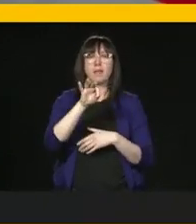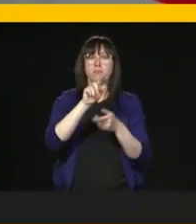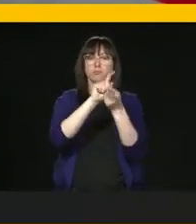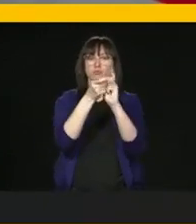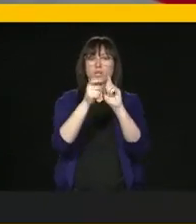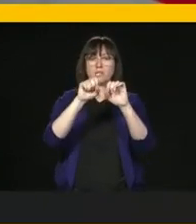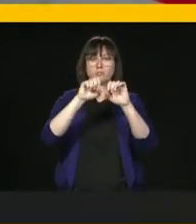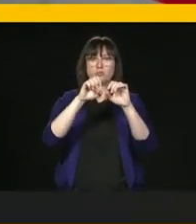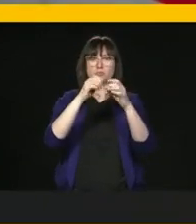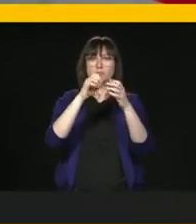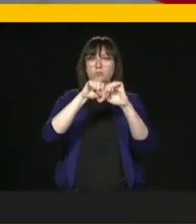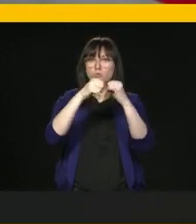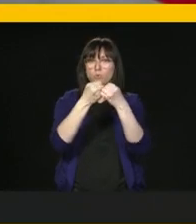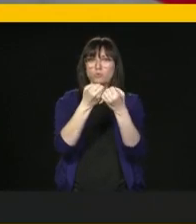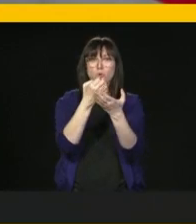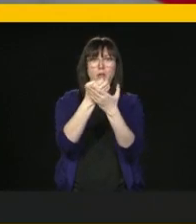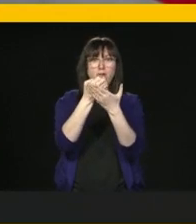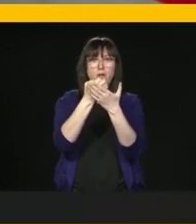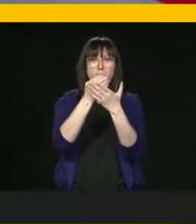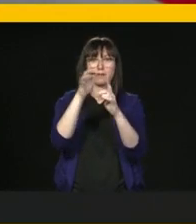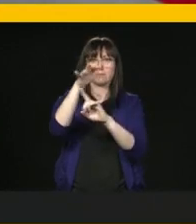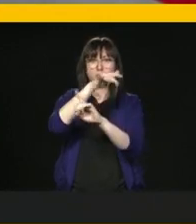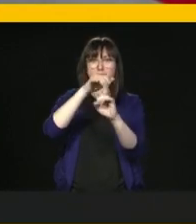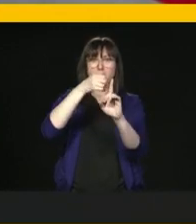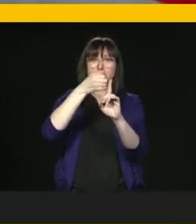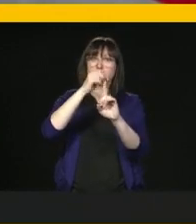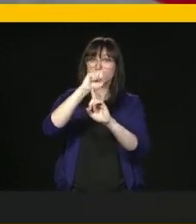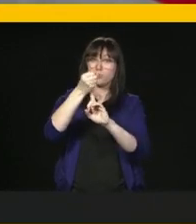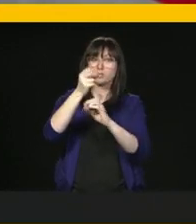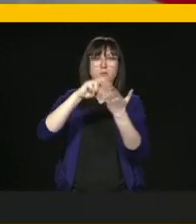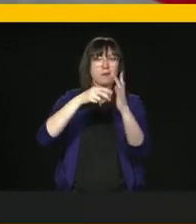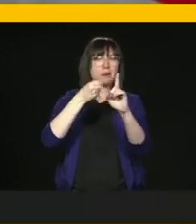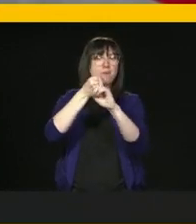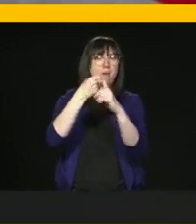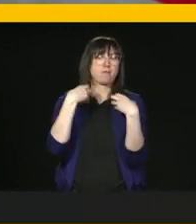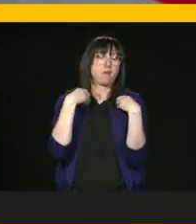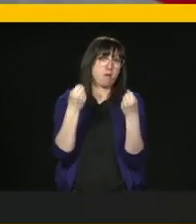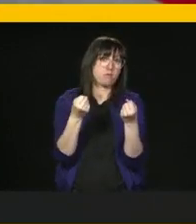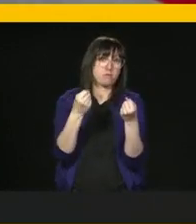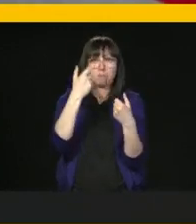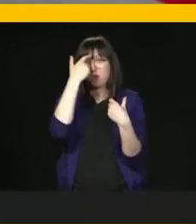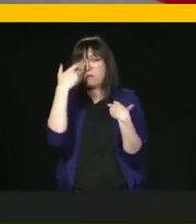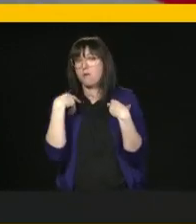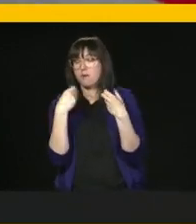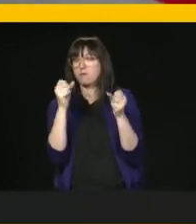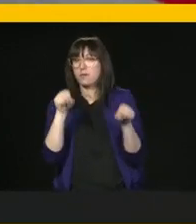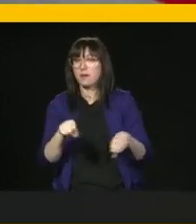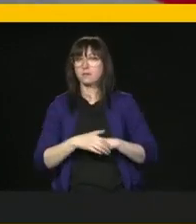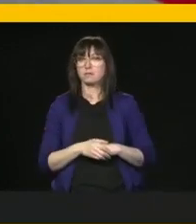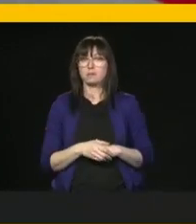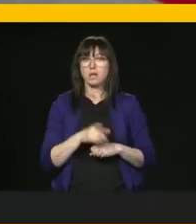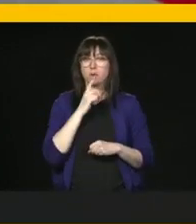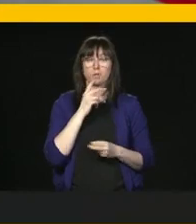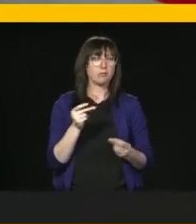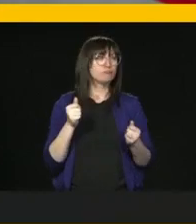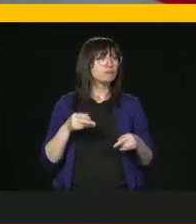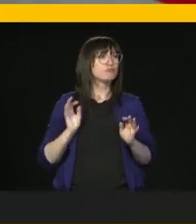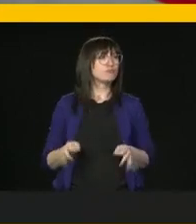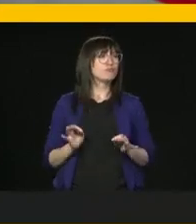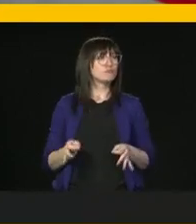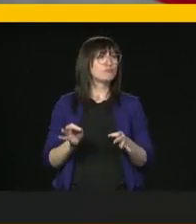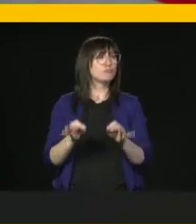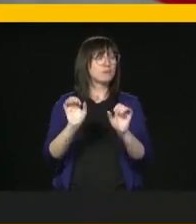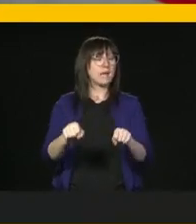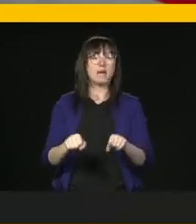can actually have a very severe impact on health. It's not the kind of decisions that can be taken lightly, but I'm very happy to see that people are actually being